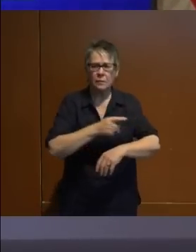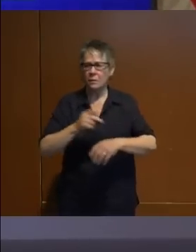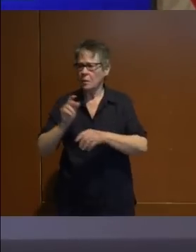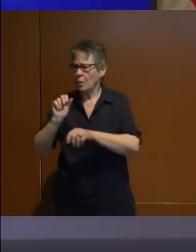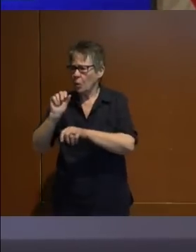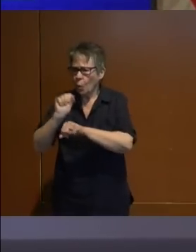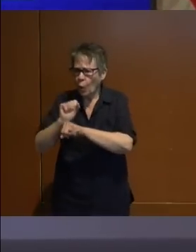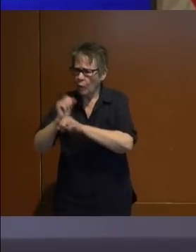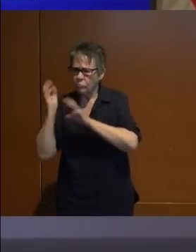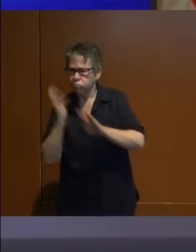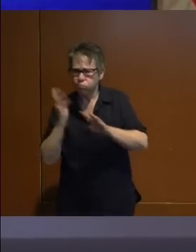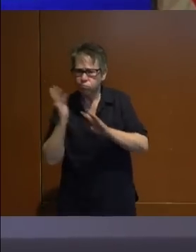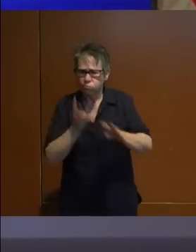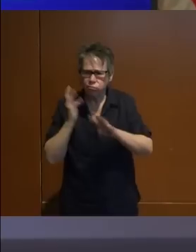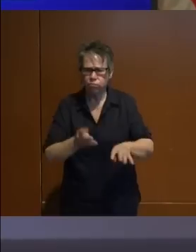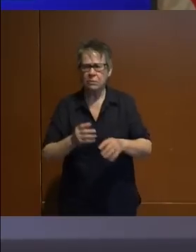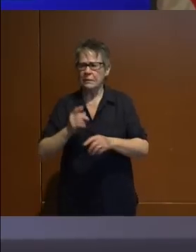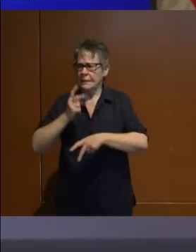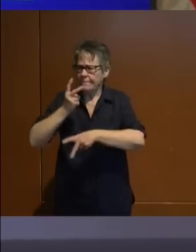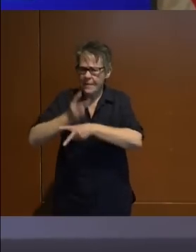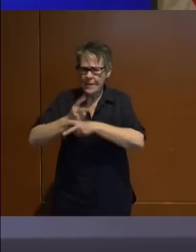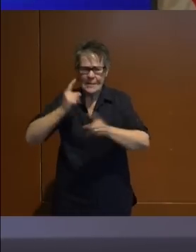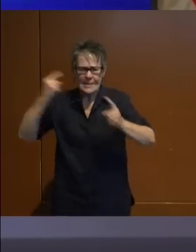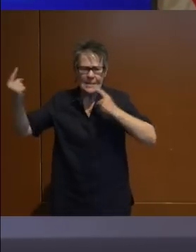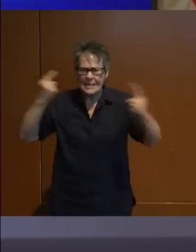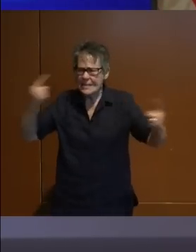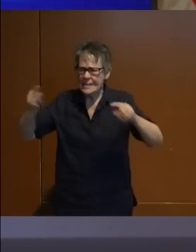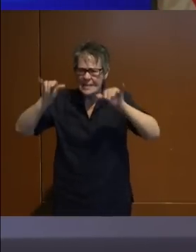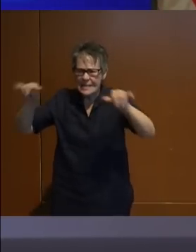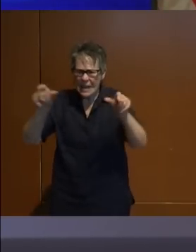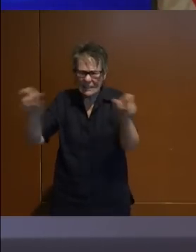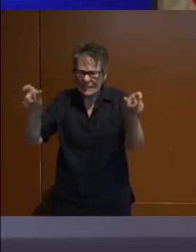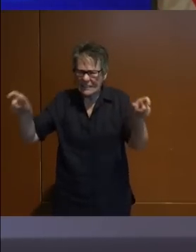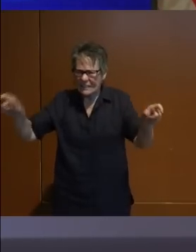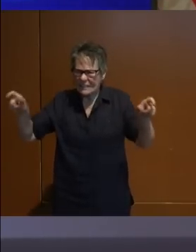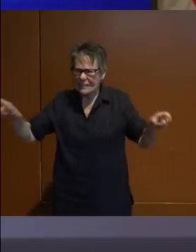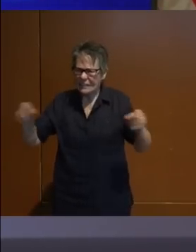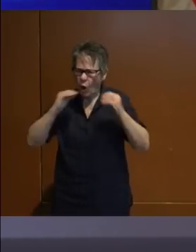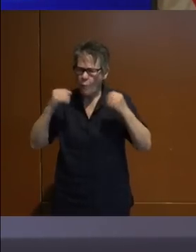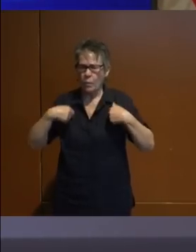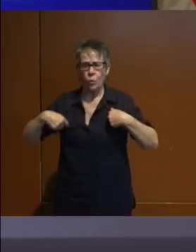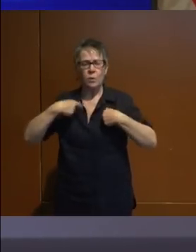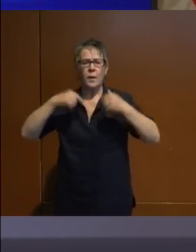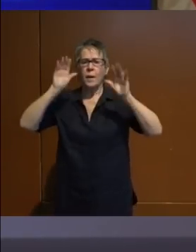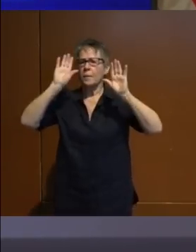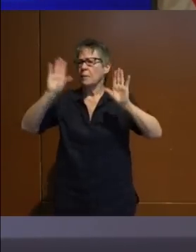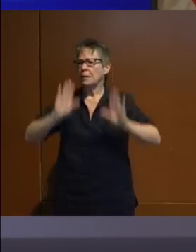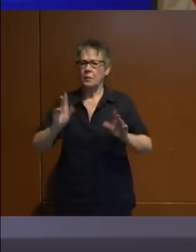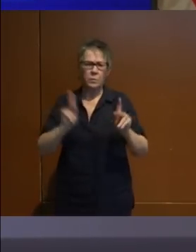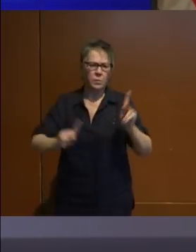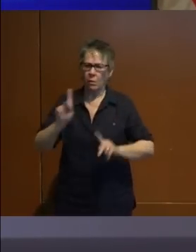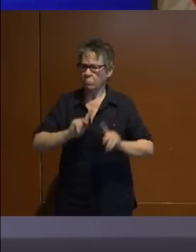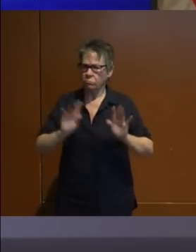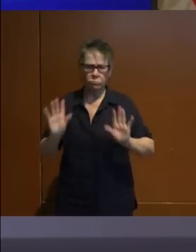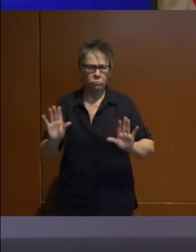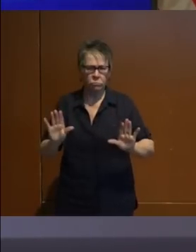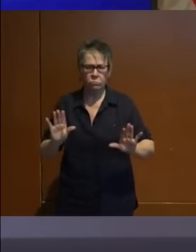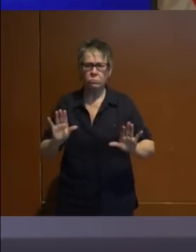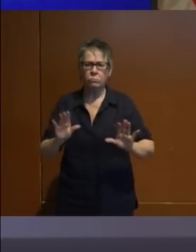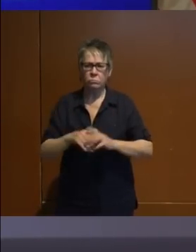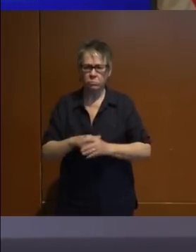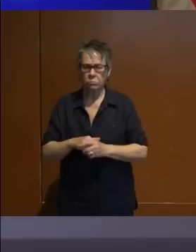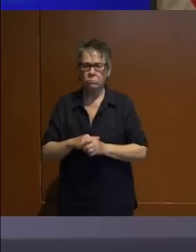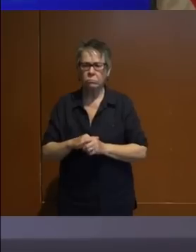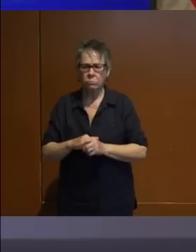flatten that curve by staying home and keeping distance from each other. We're trying to gather more often than not at